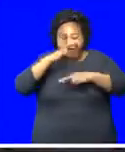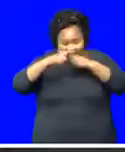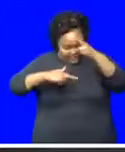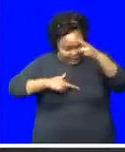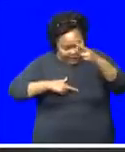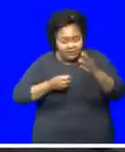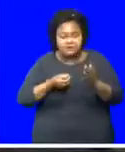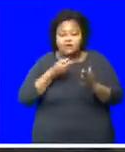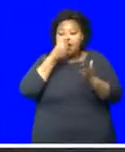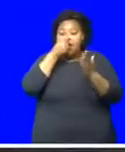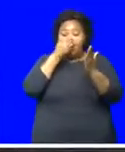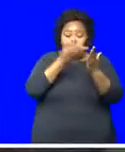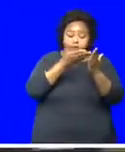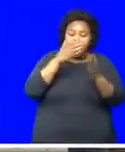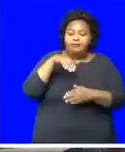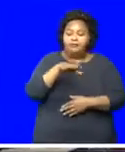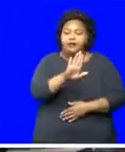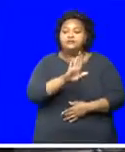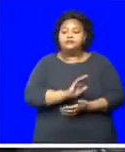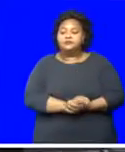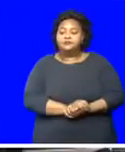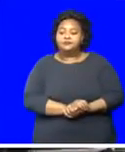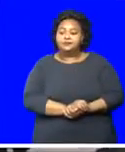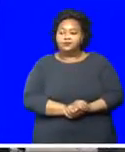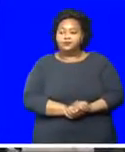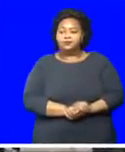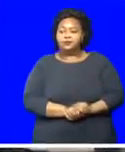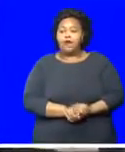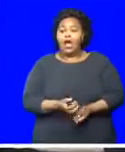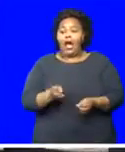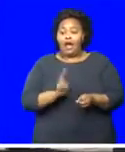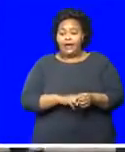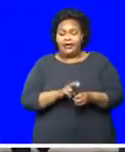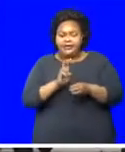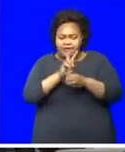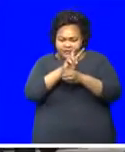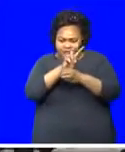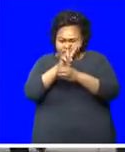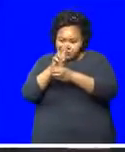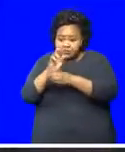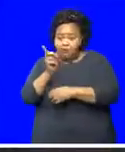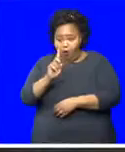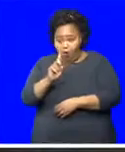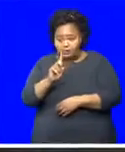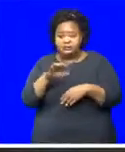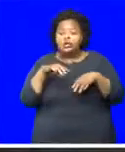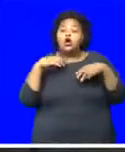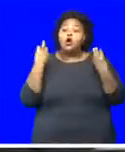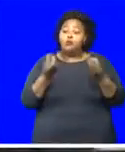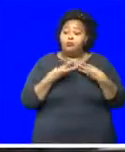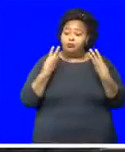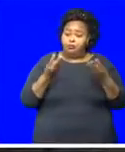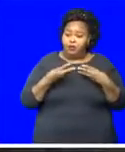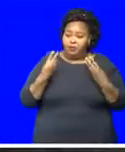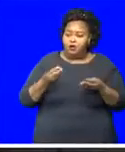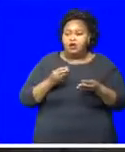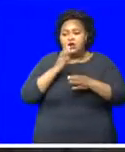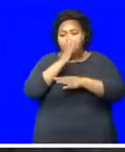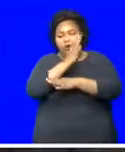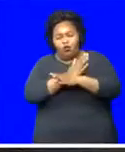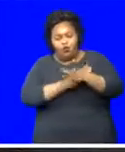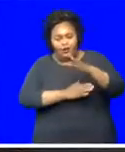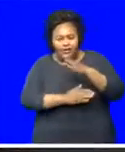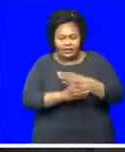wekukhetha lokunye lesiye ikakhulu lesiye sikubuke futhi ne kakhulu ngile vulnerable group imithetho